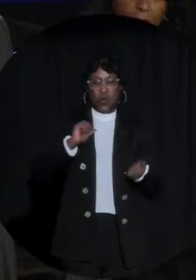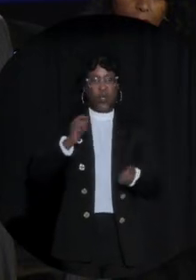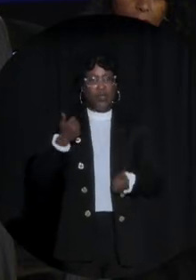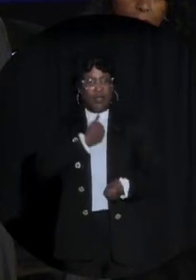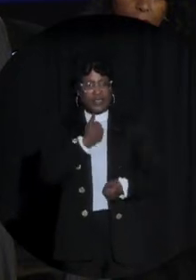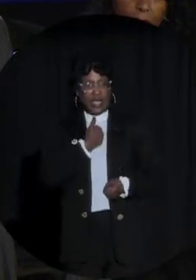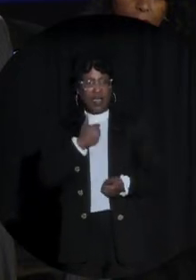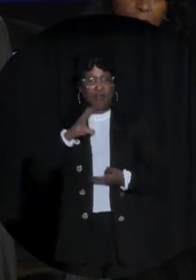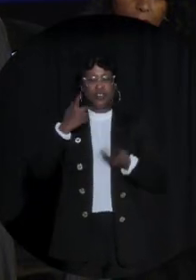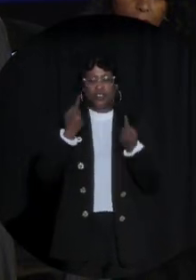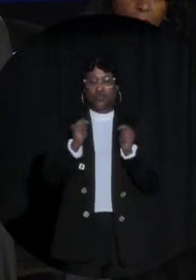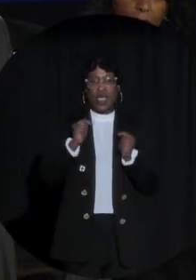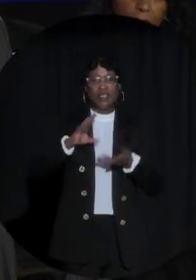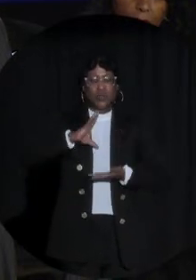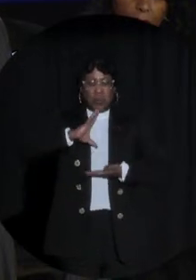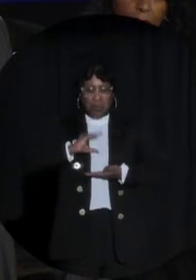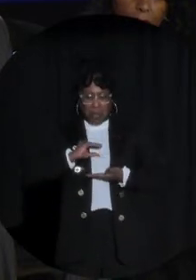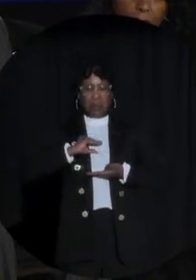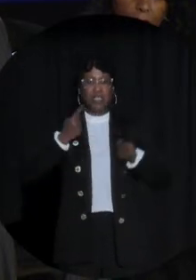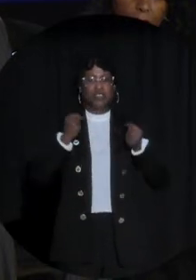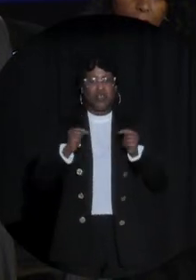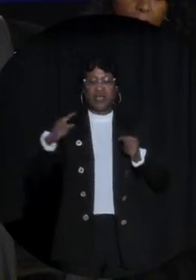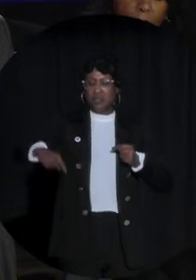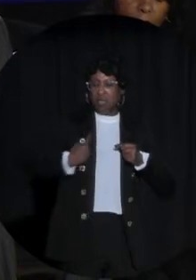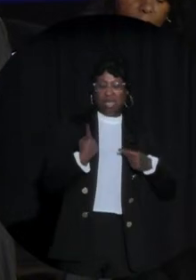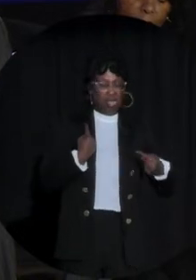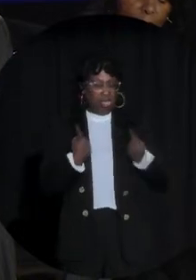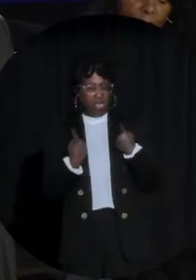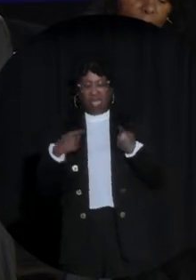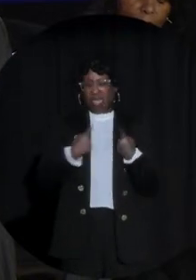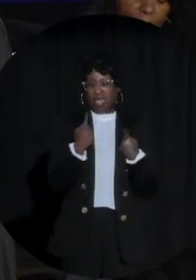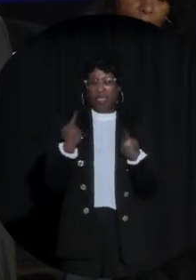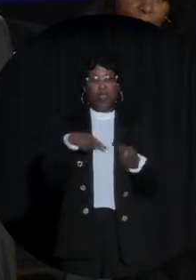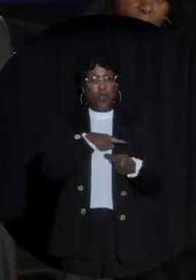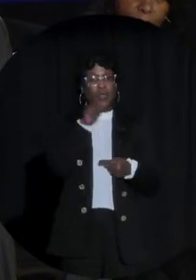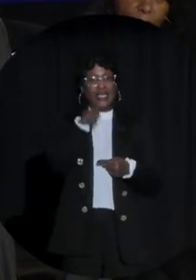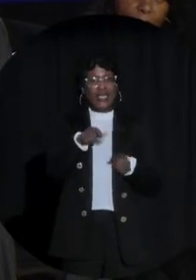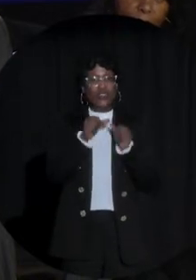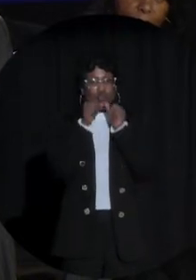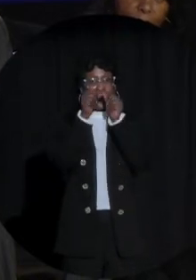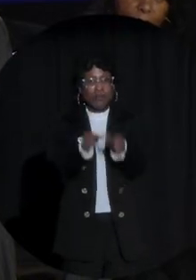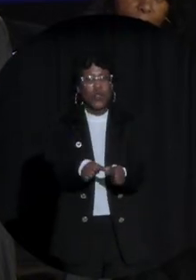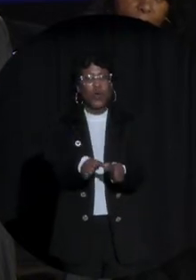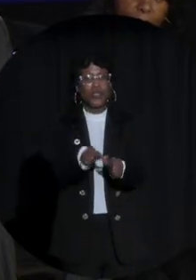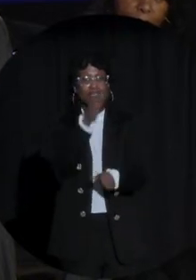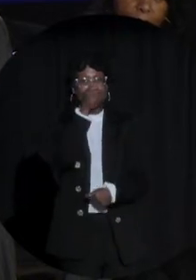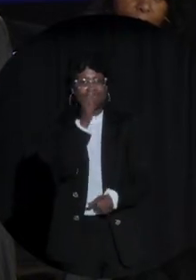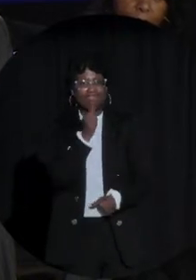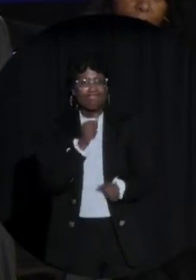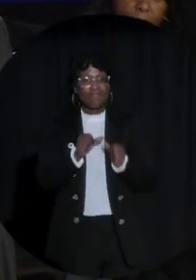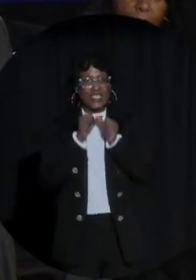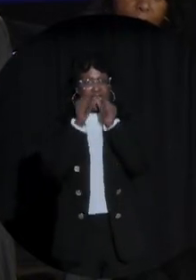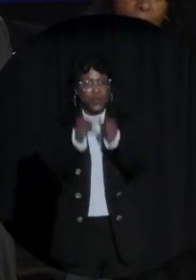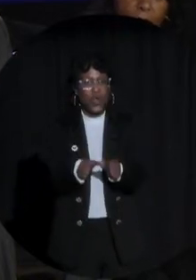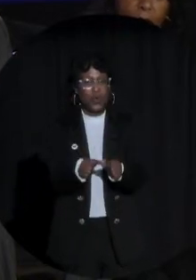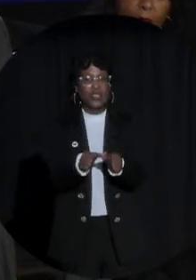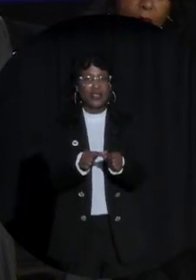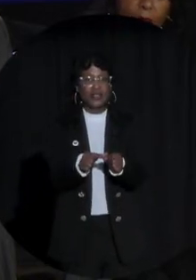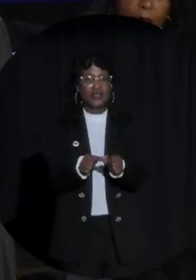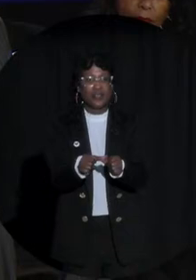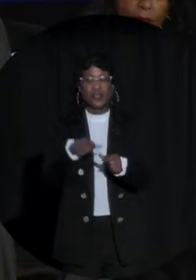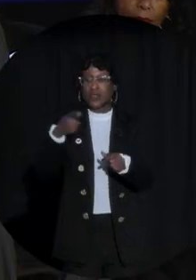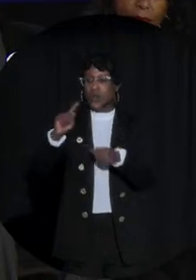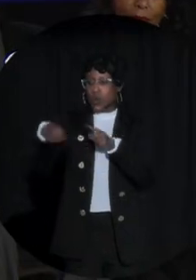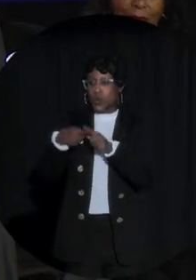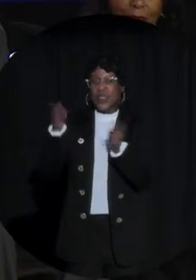unforeseen challenges try to break our stride, we'll keep going. Congressman Hoyer, when they change the rules at the